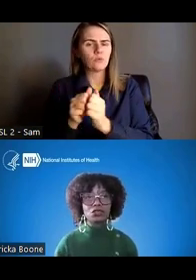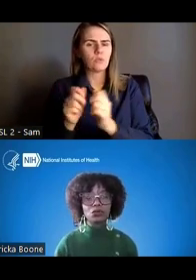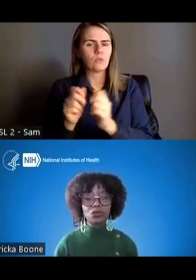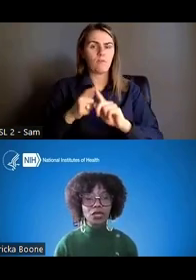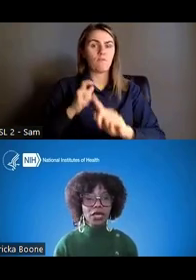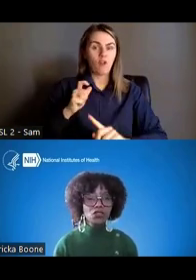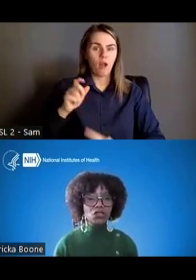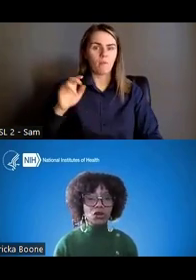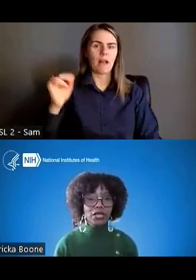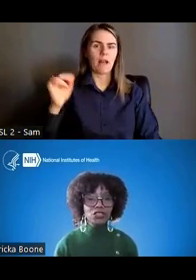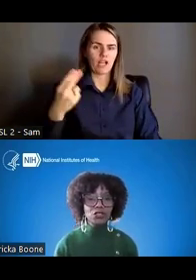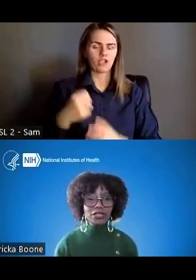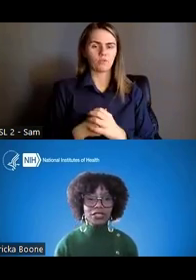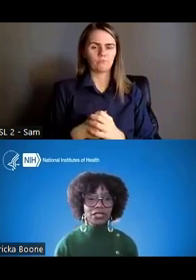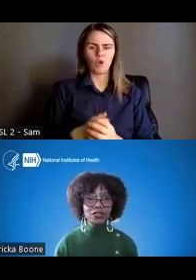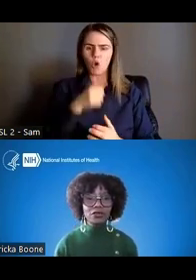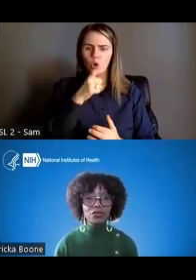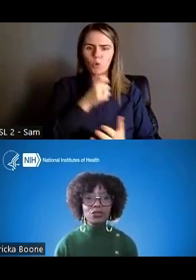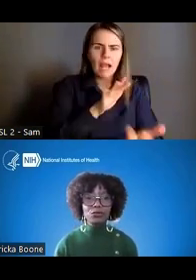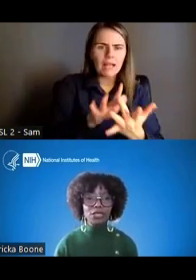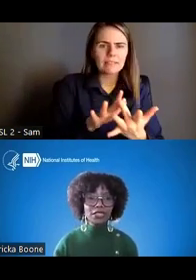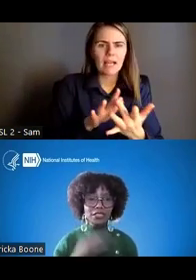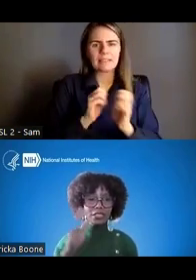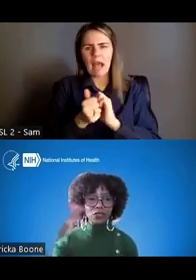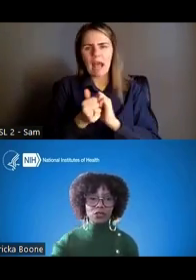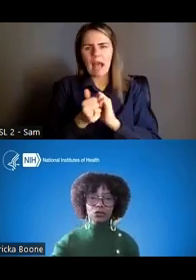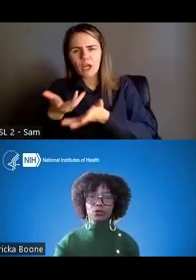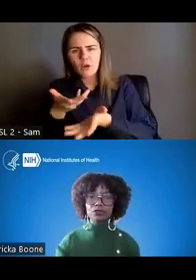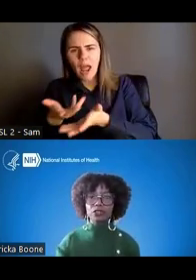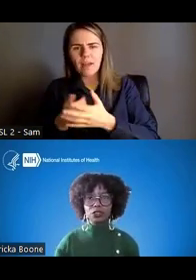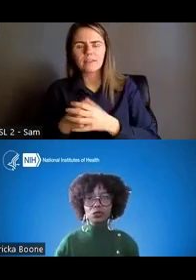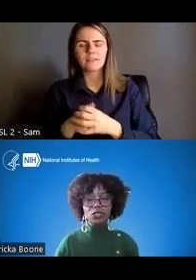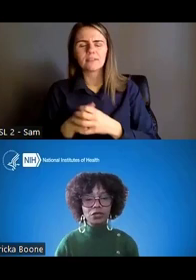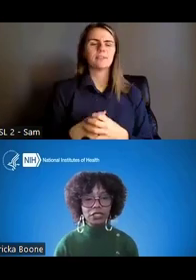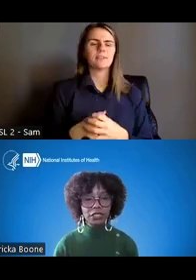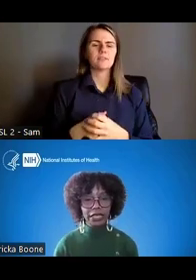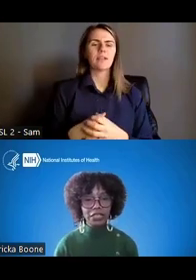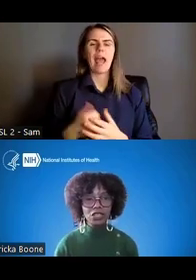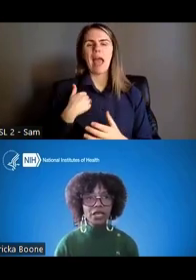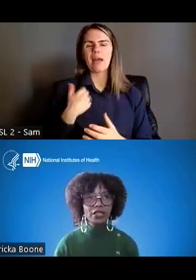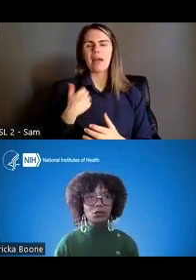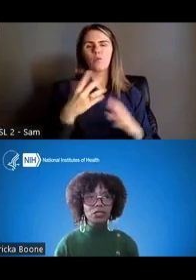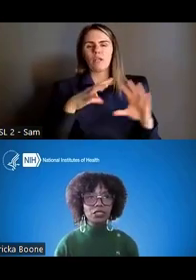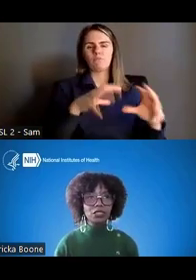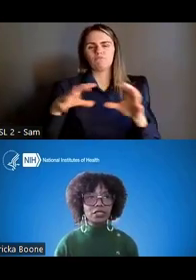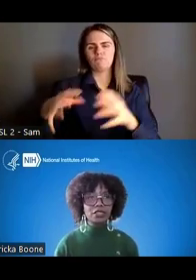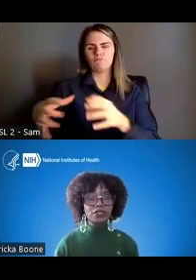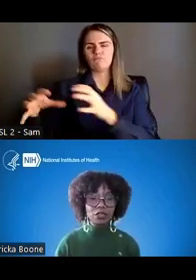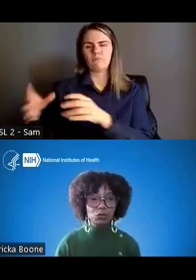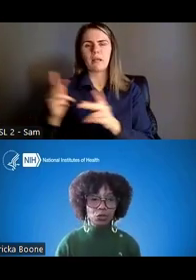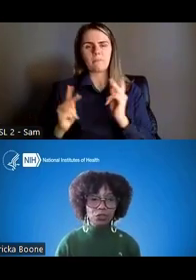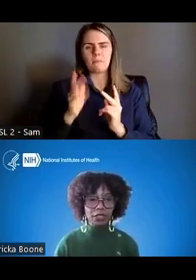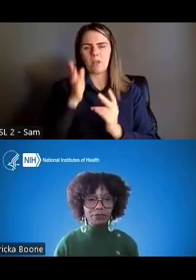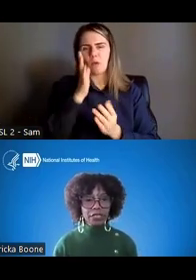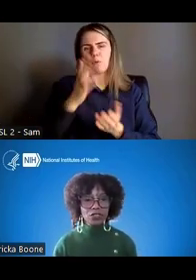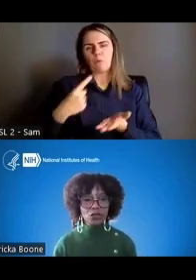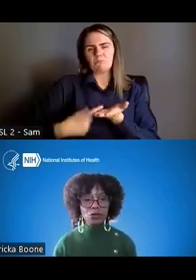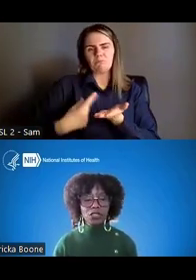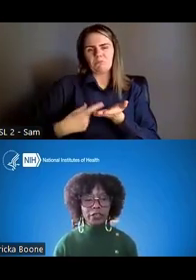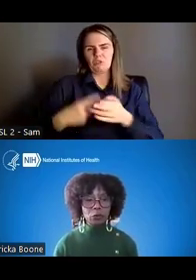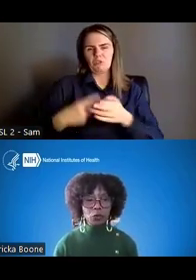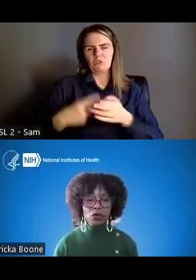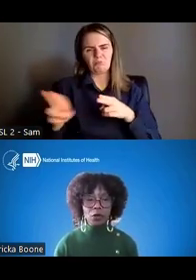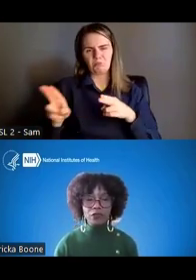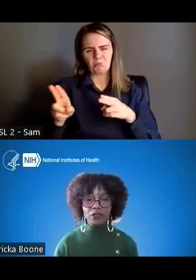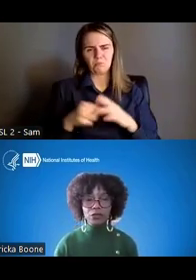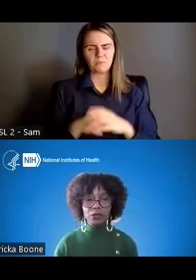these individuals? So as you can see here, there are three different groups of individuals here at NIH that we're going to discuss very briefly. So